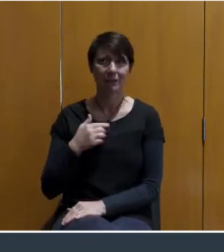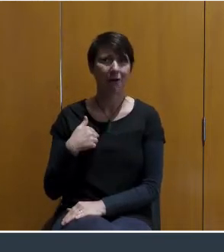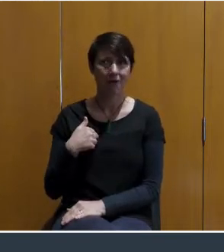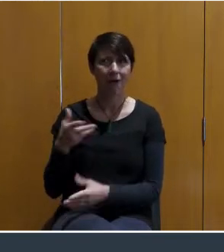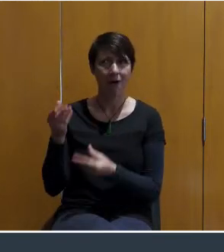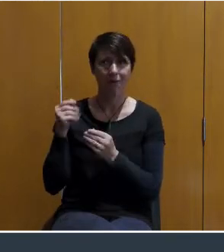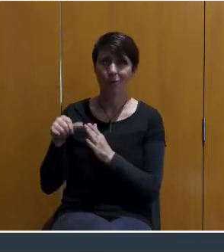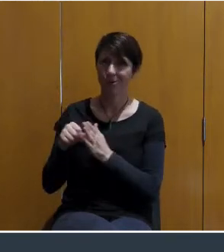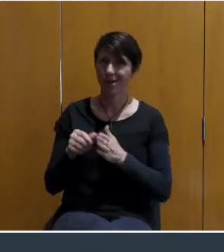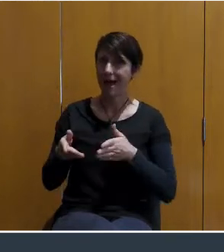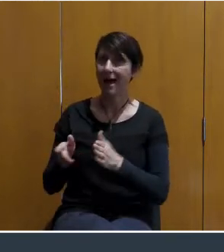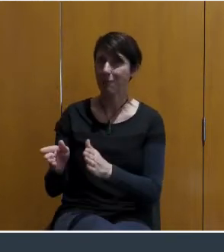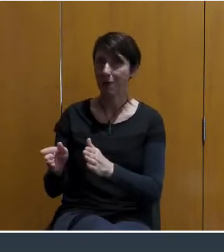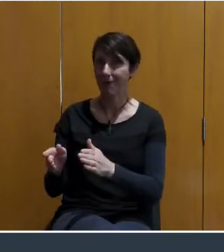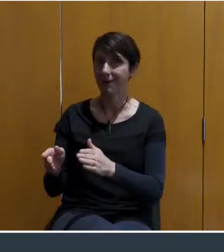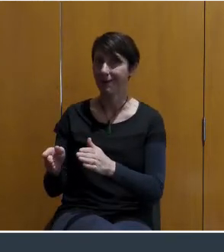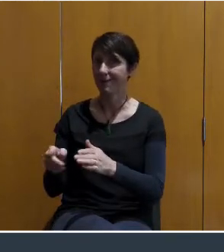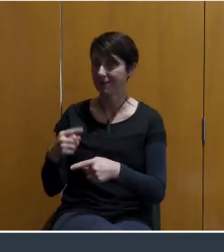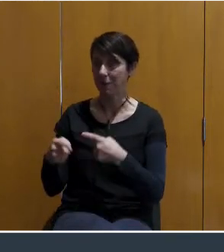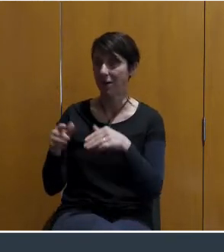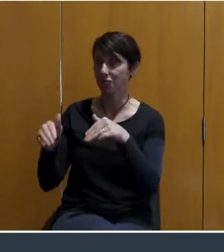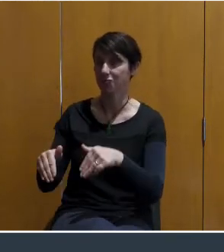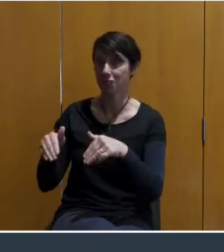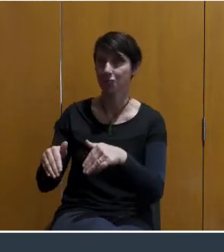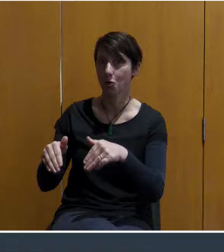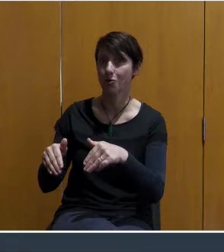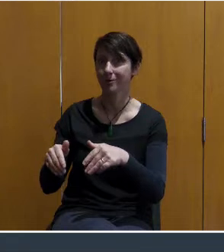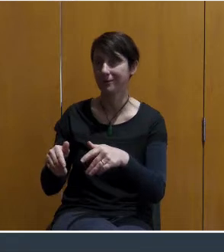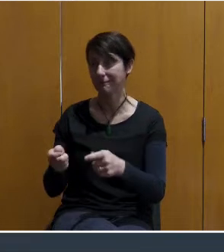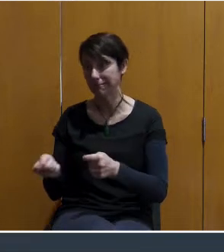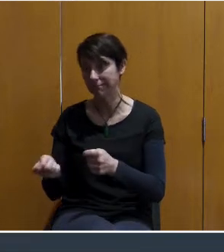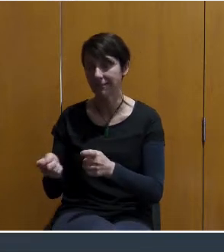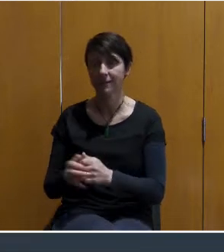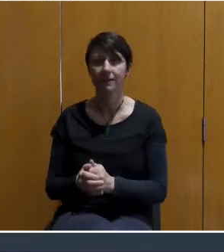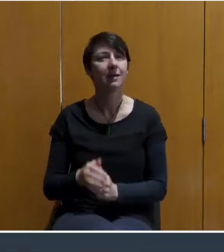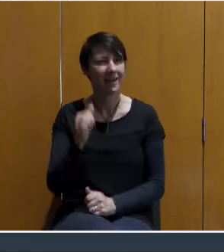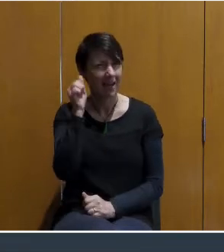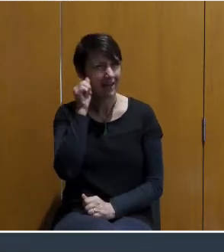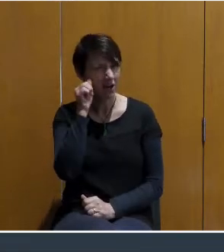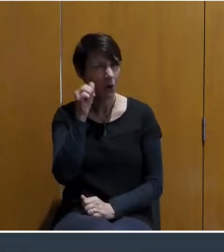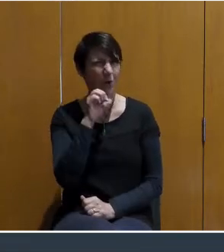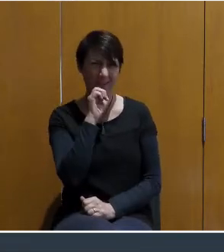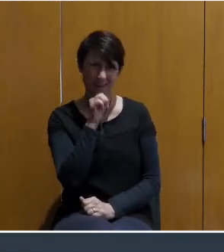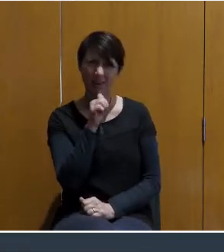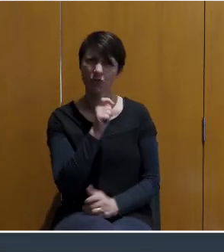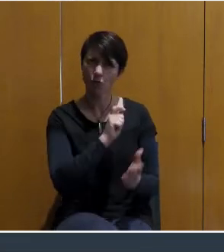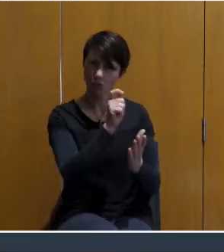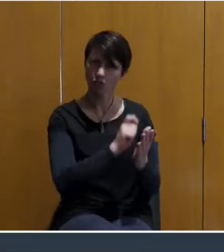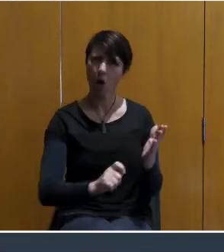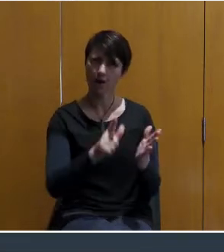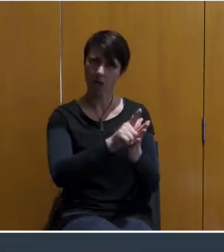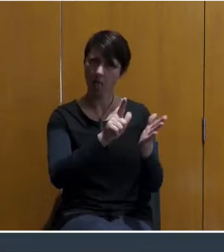way. I really think it's when you make a law and when you commit to a law like this,